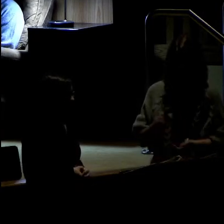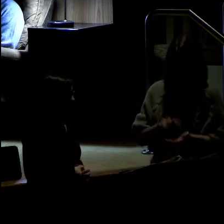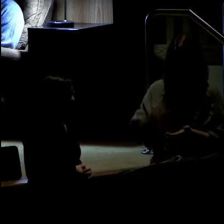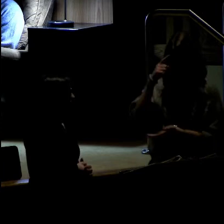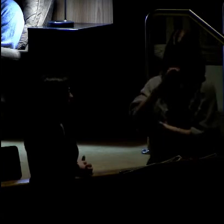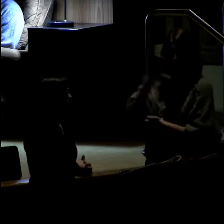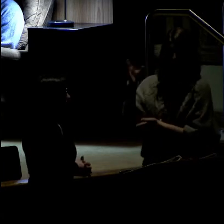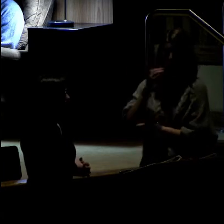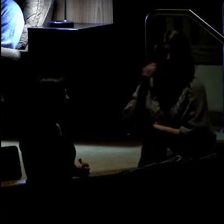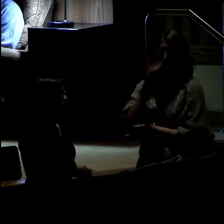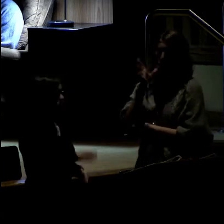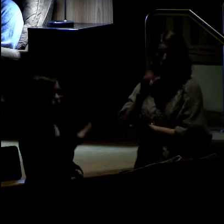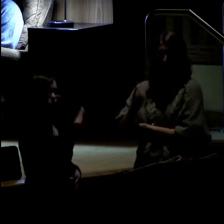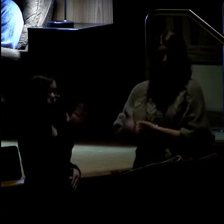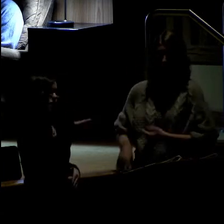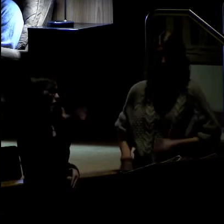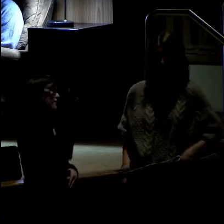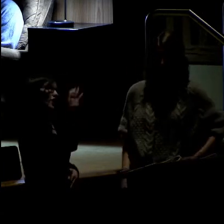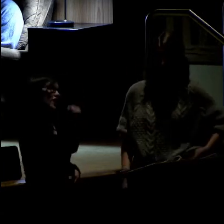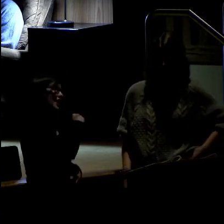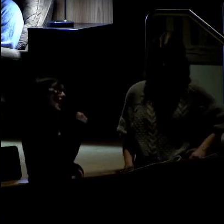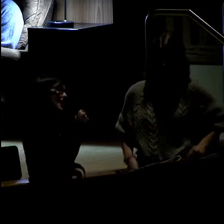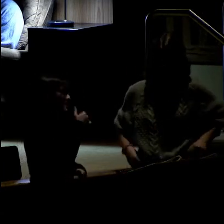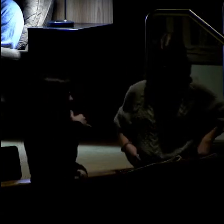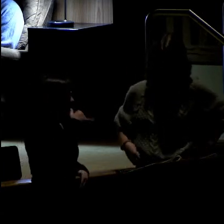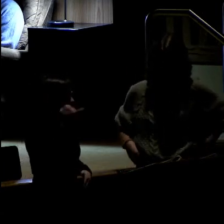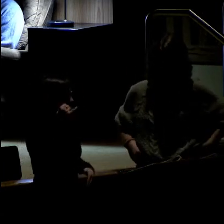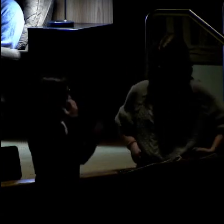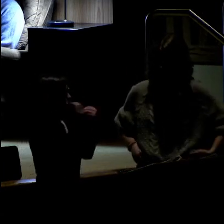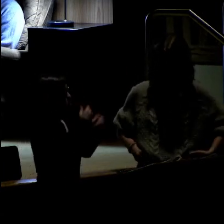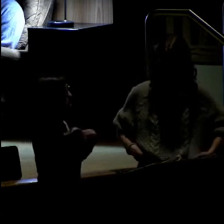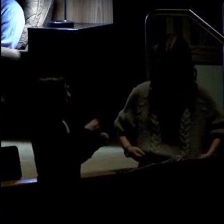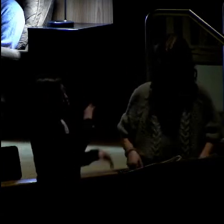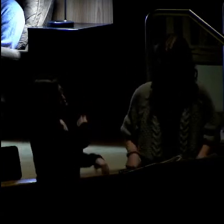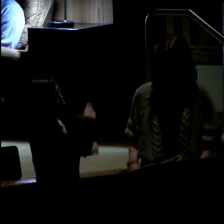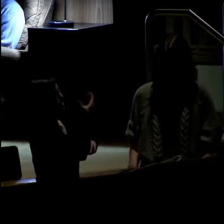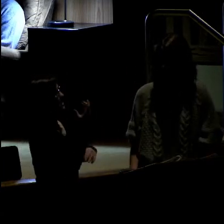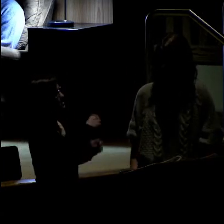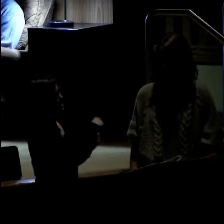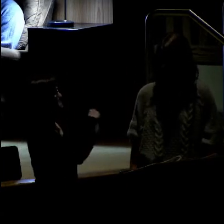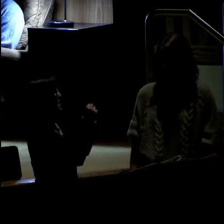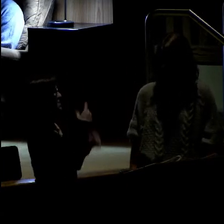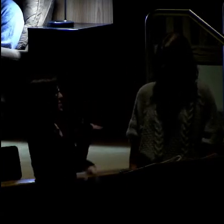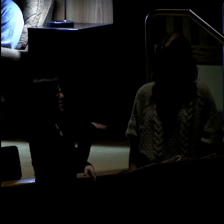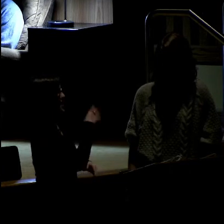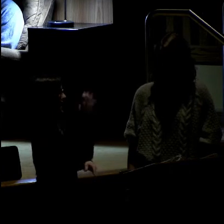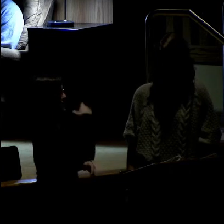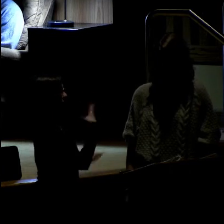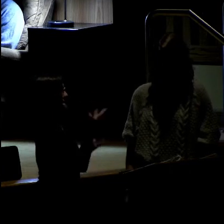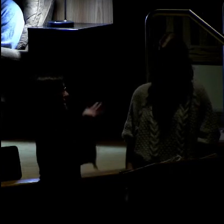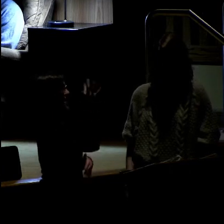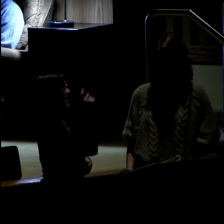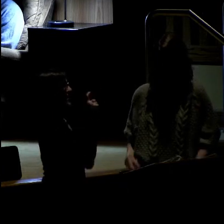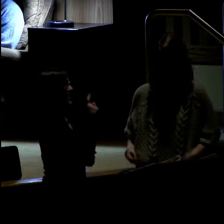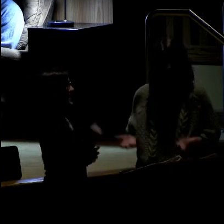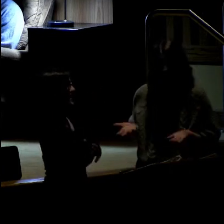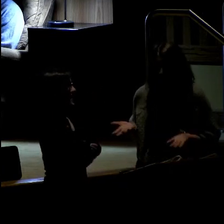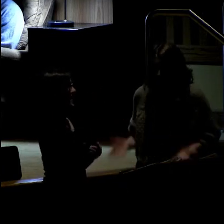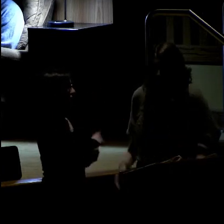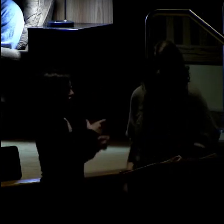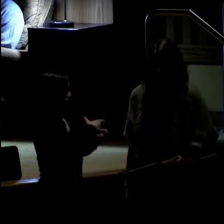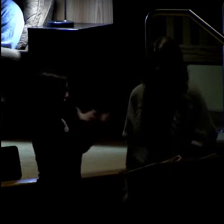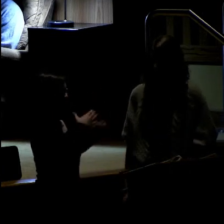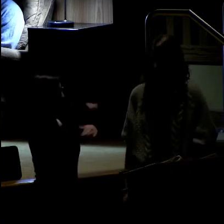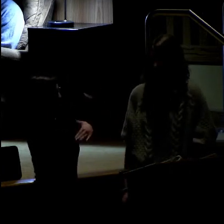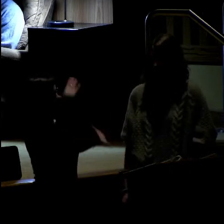What's for Christmas dinner, Mom? You'll never believe it. The A&P had a Christmas special yesterday, and guess what I found on sale? What? A giant box